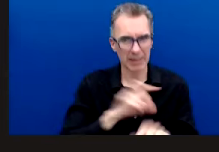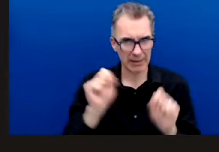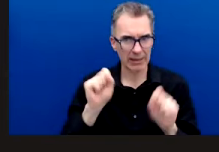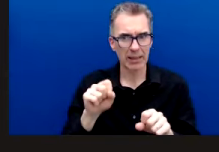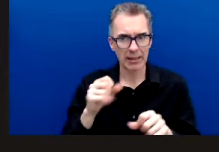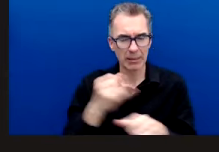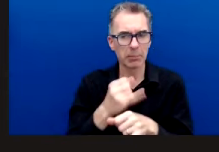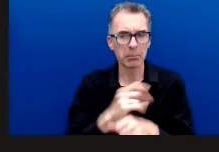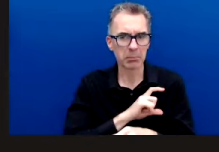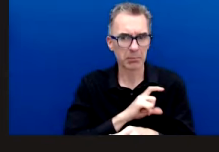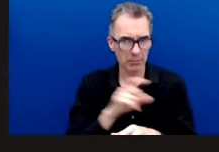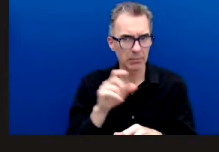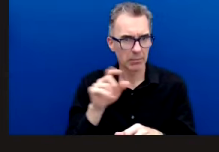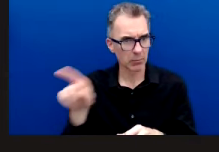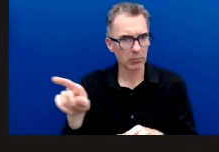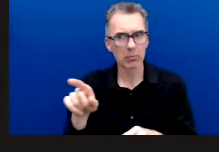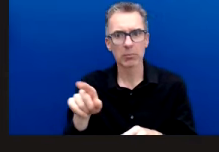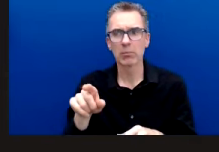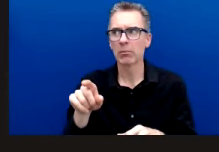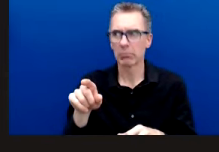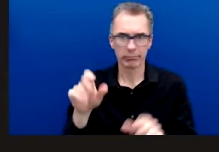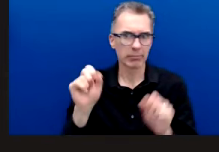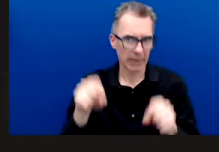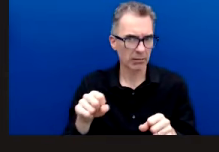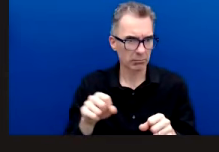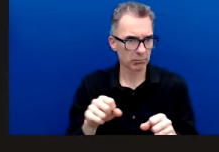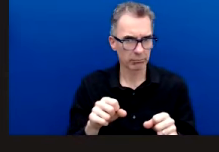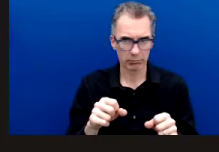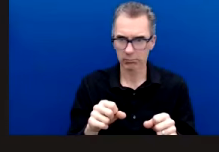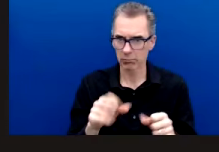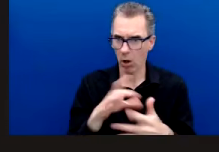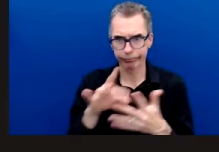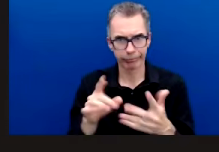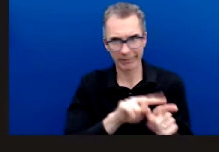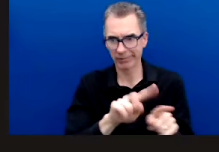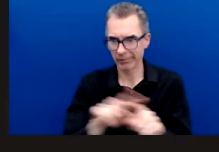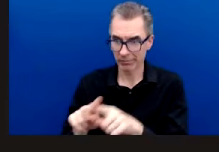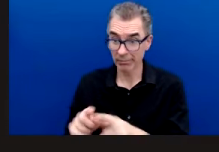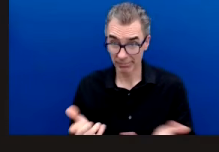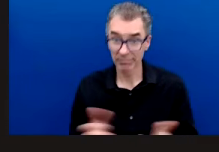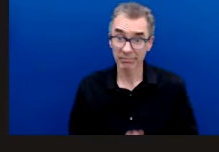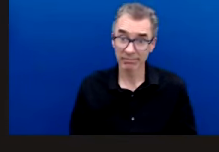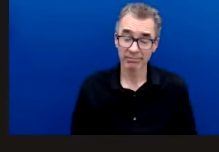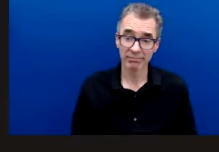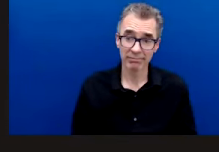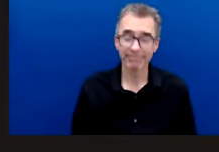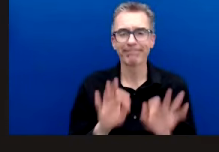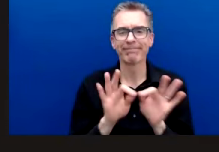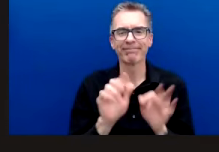Through the criminal system. So, there's options. So that's the importance of reporting.